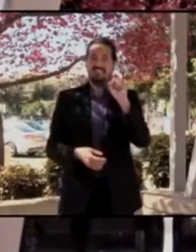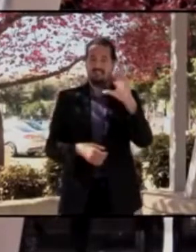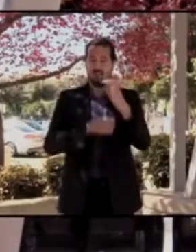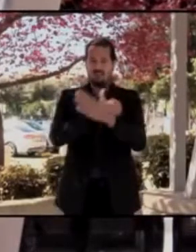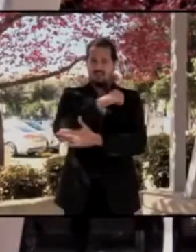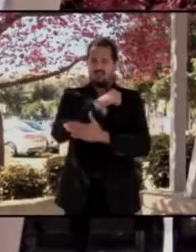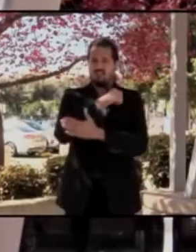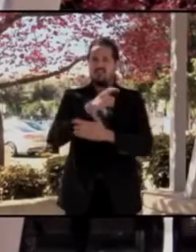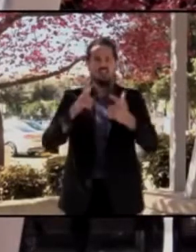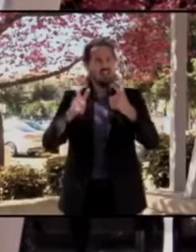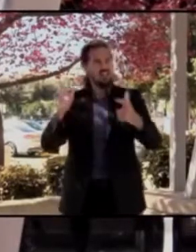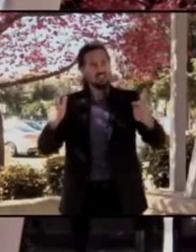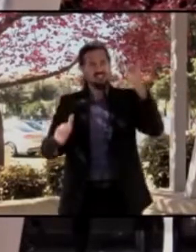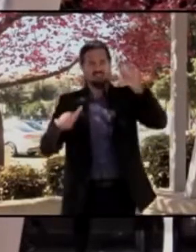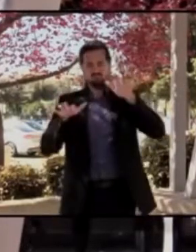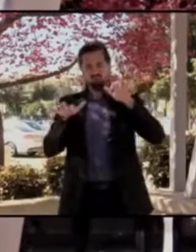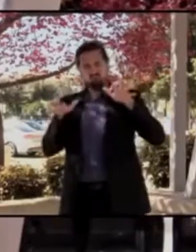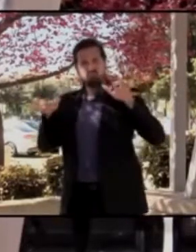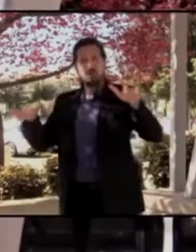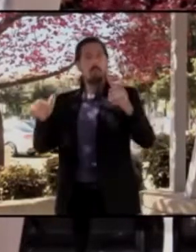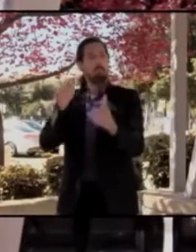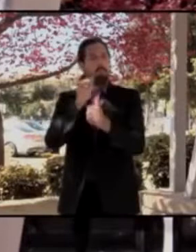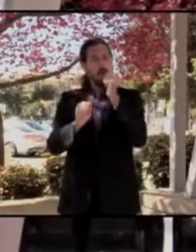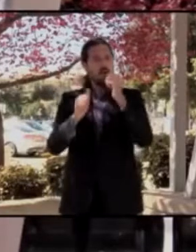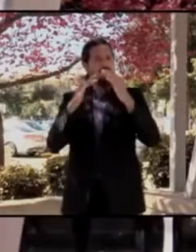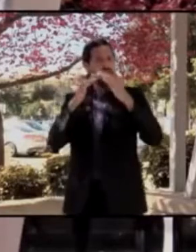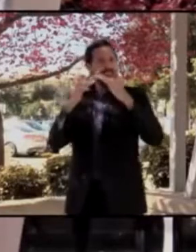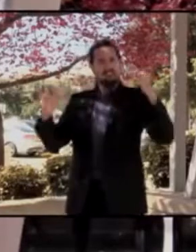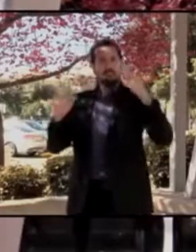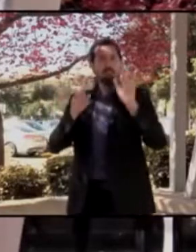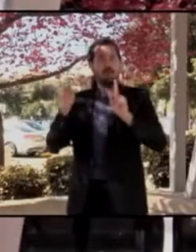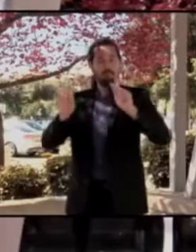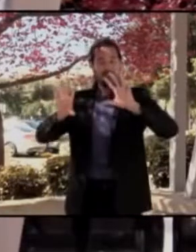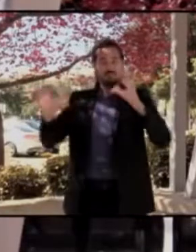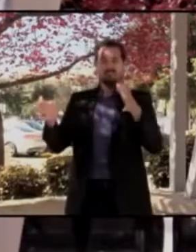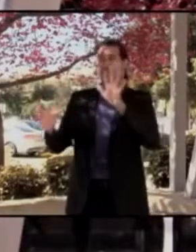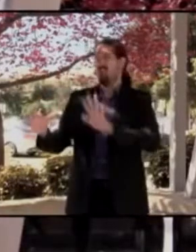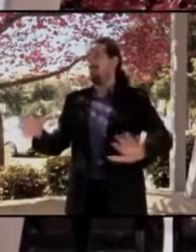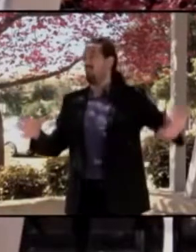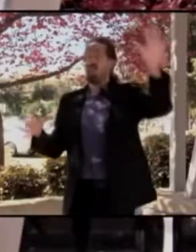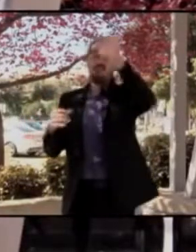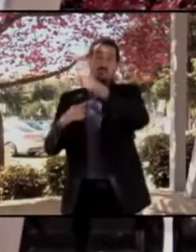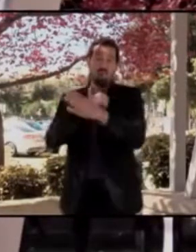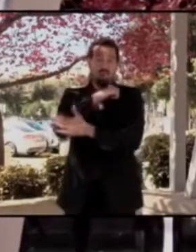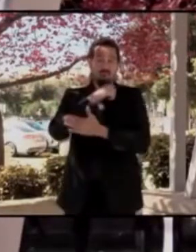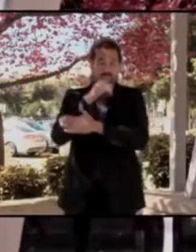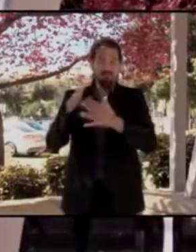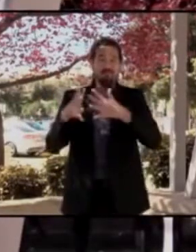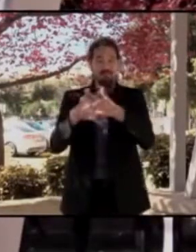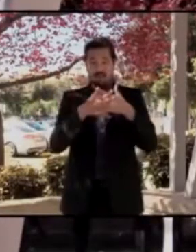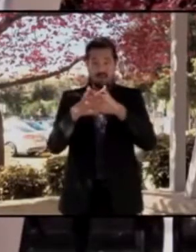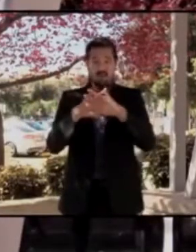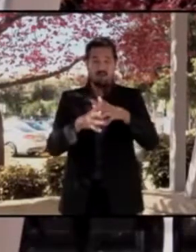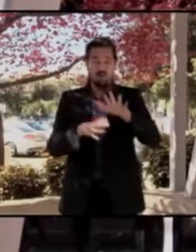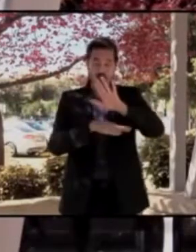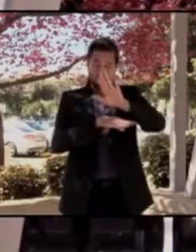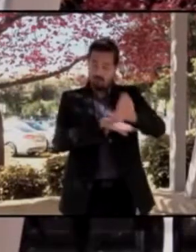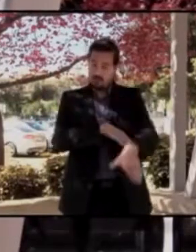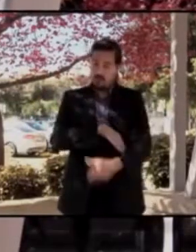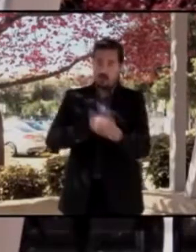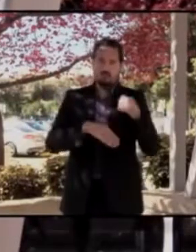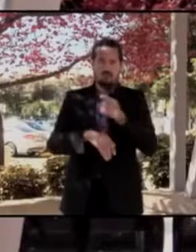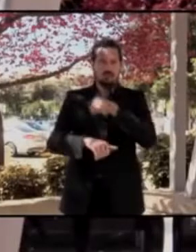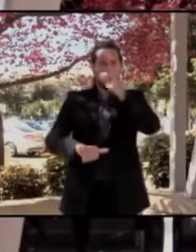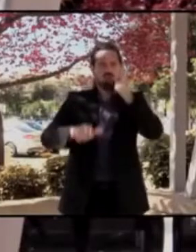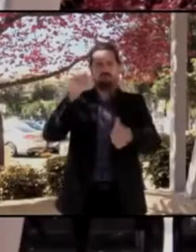in the nation. Creating an infrastructure practically overnight to vaccinate this many people was